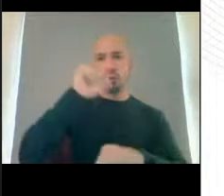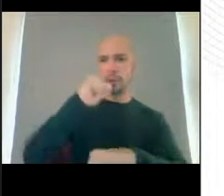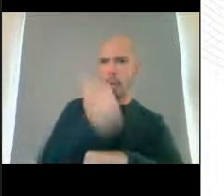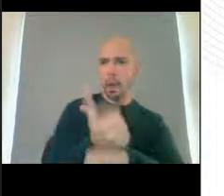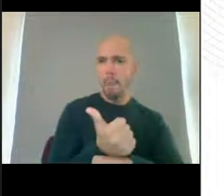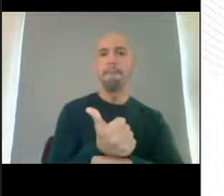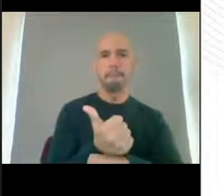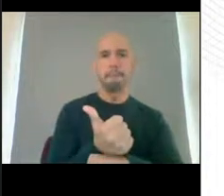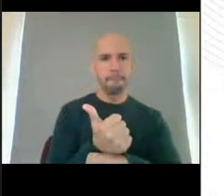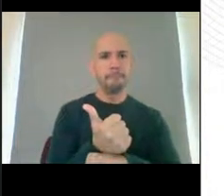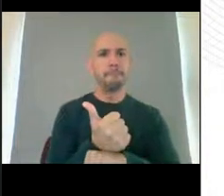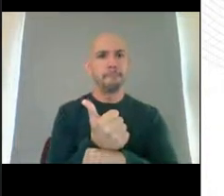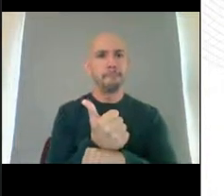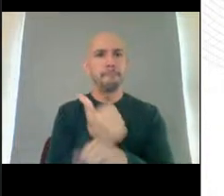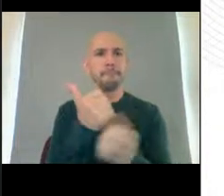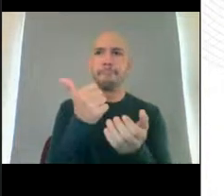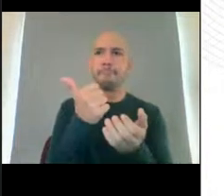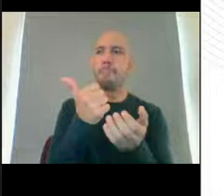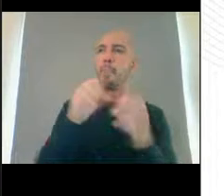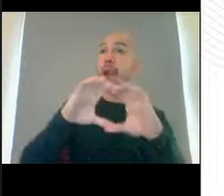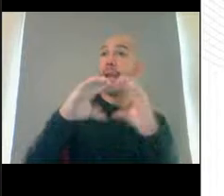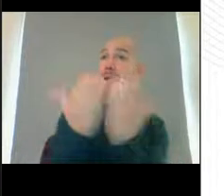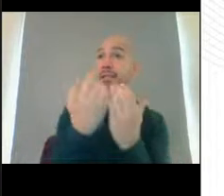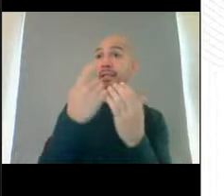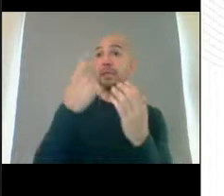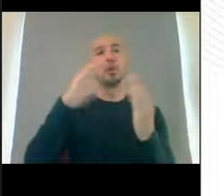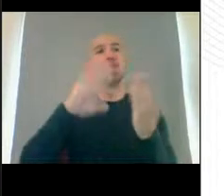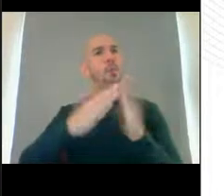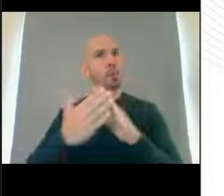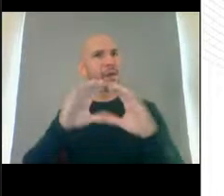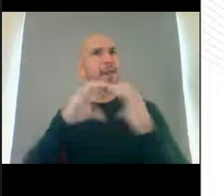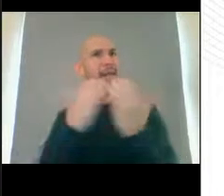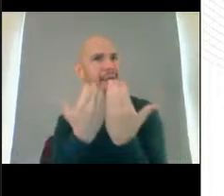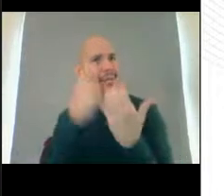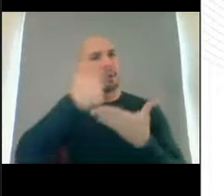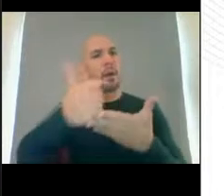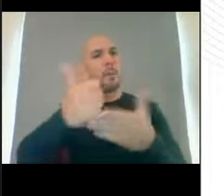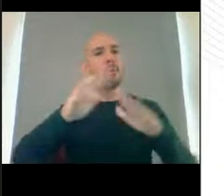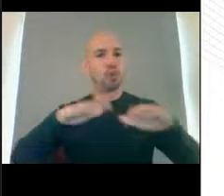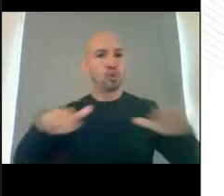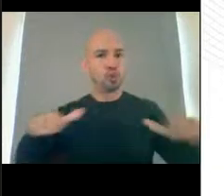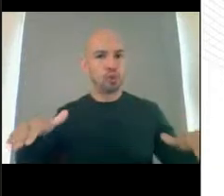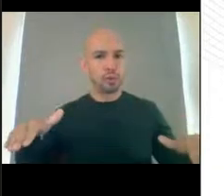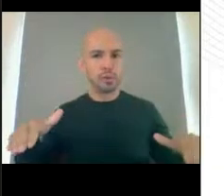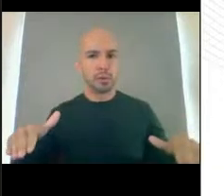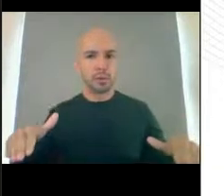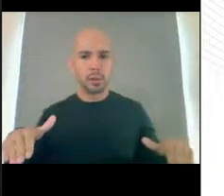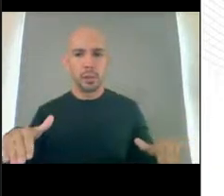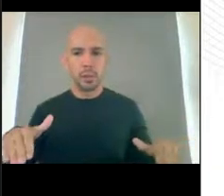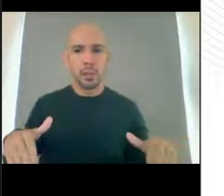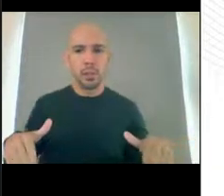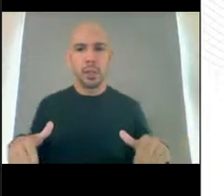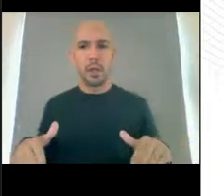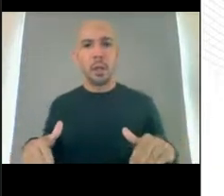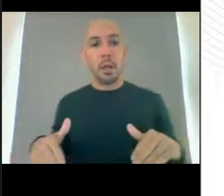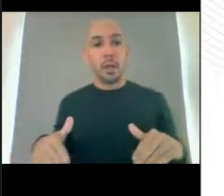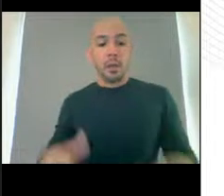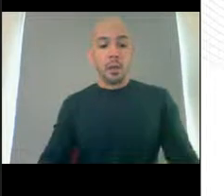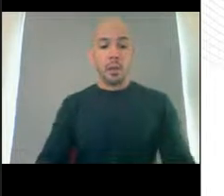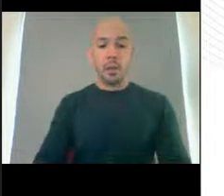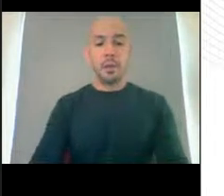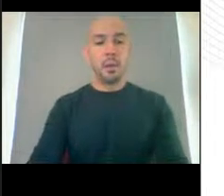themselves teaching classes in their community center to help the children um keep up ali encouraged